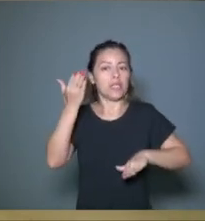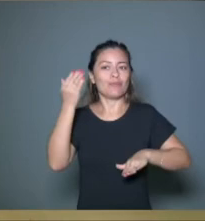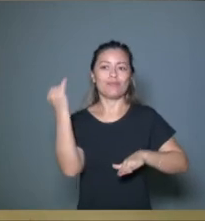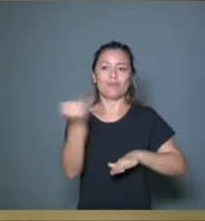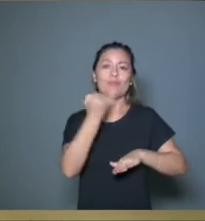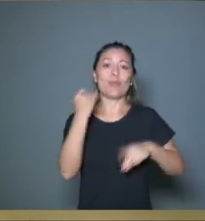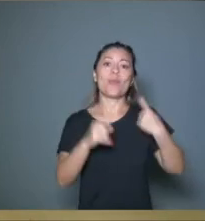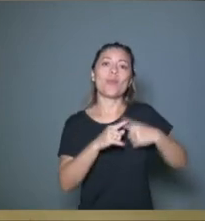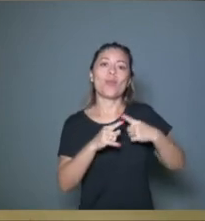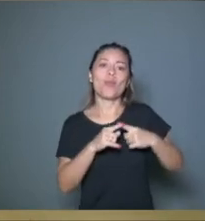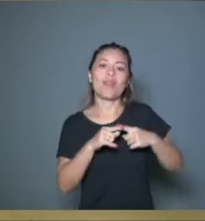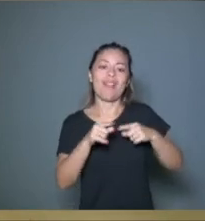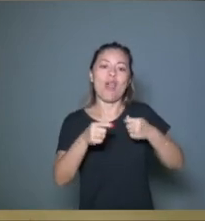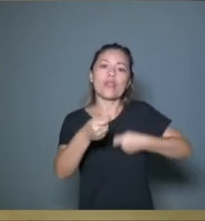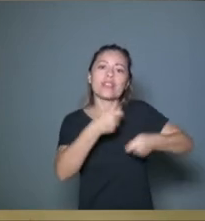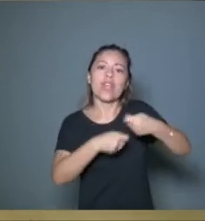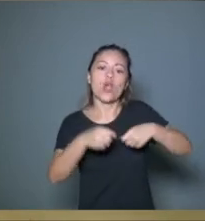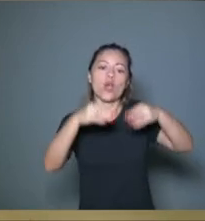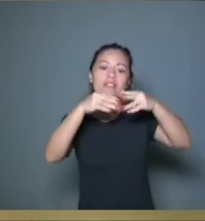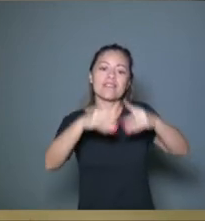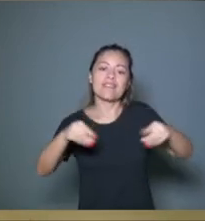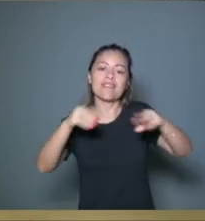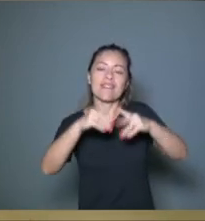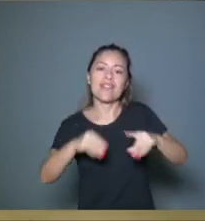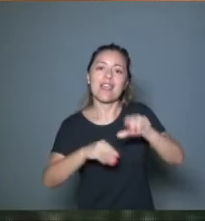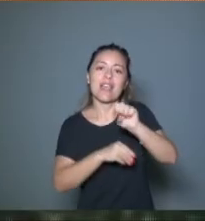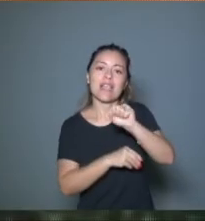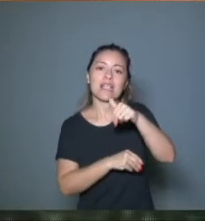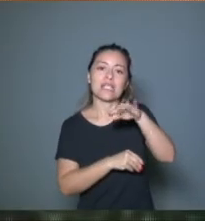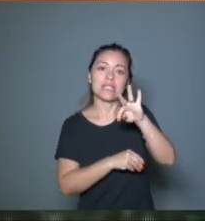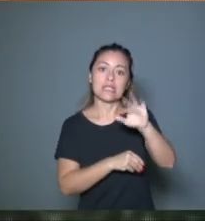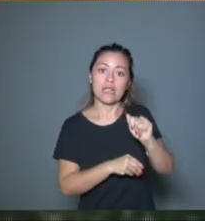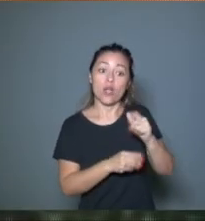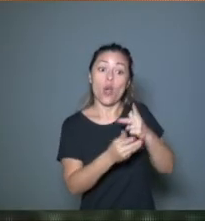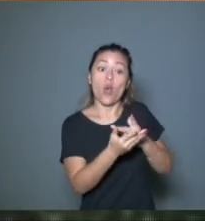significant growth in liability because the Terra Santa transaction